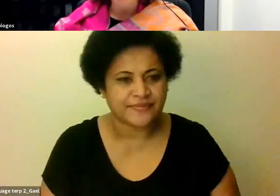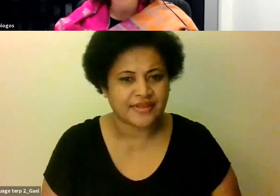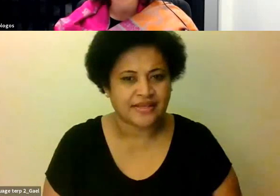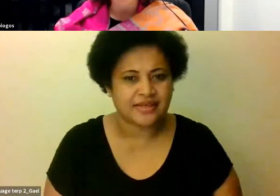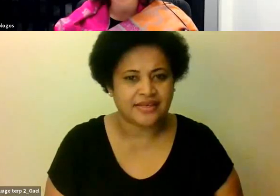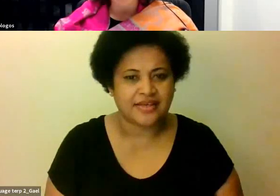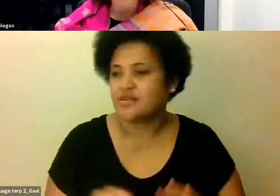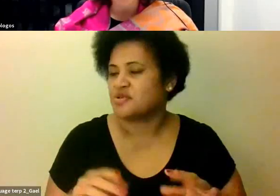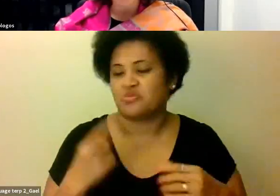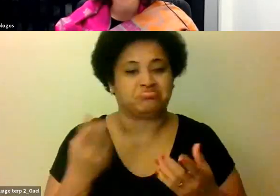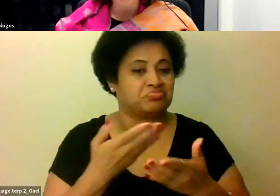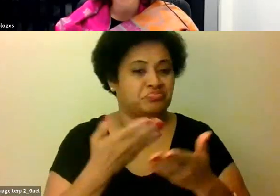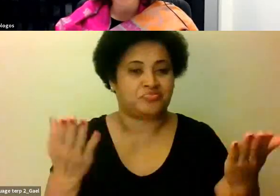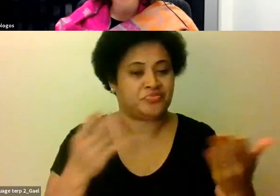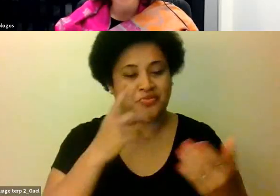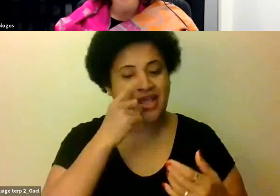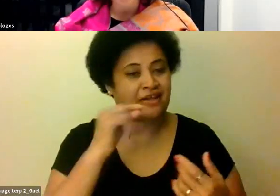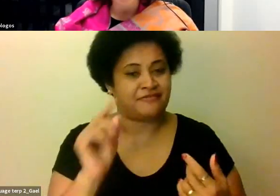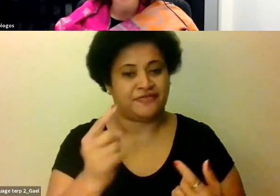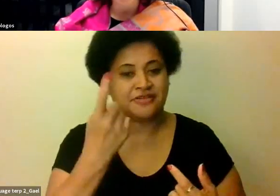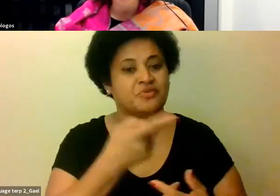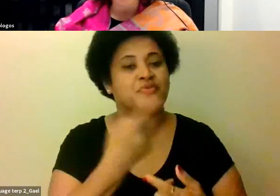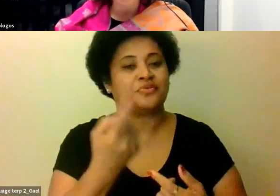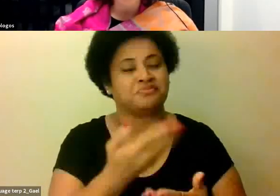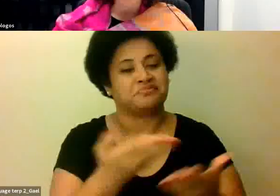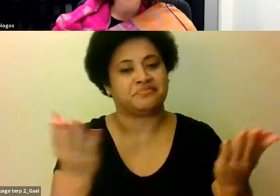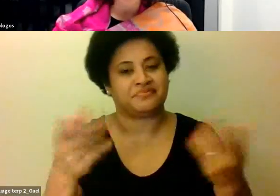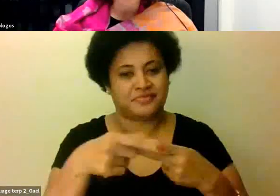Whoever wants to go first can go first.